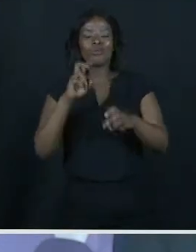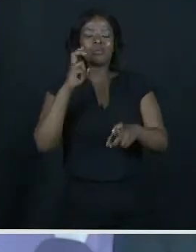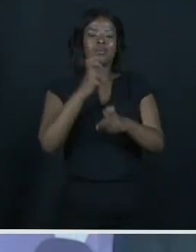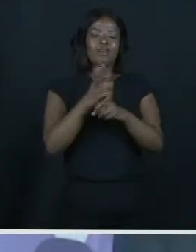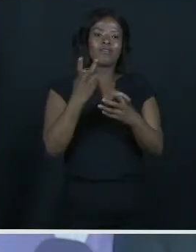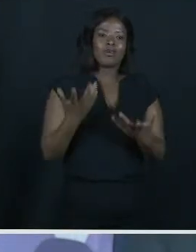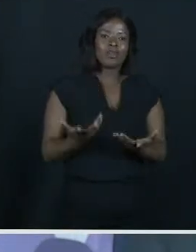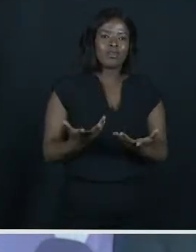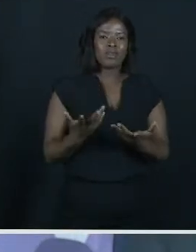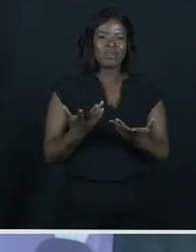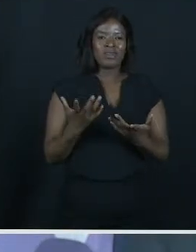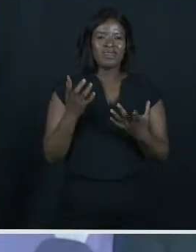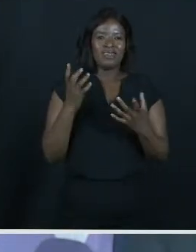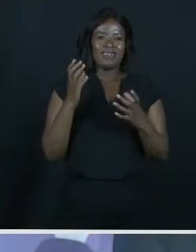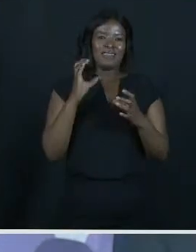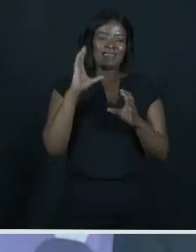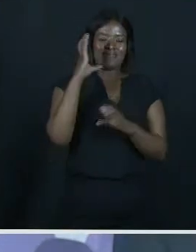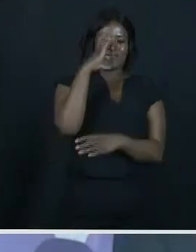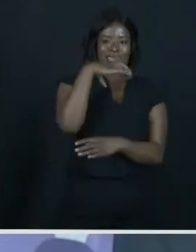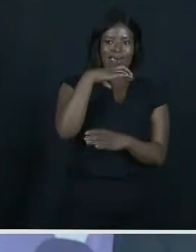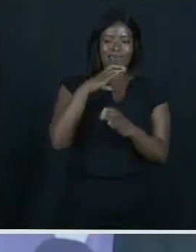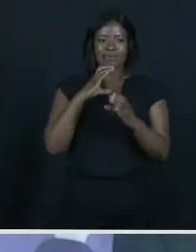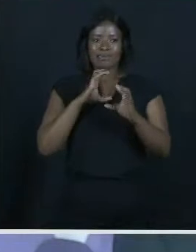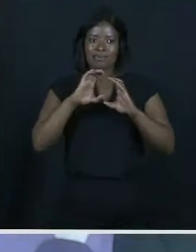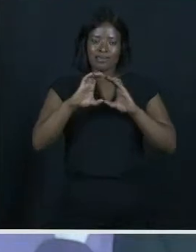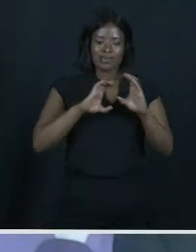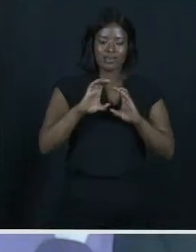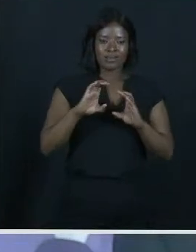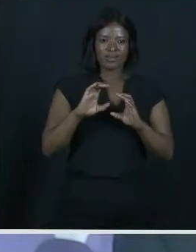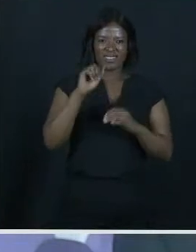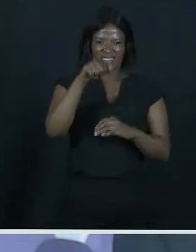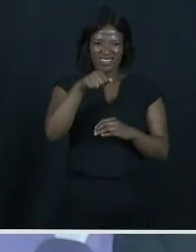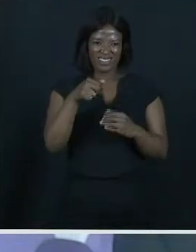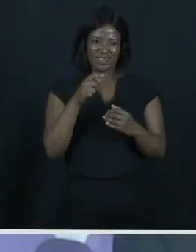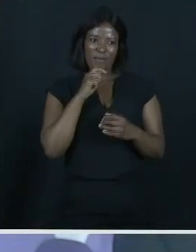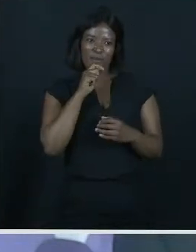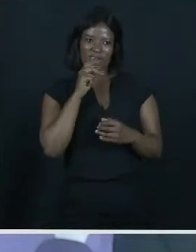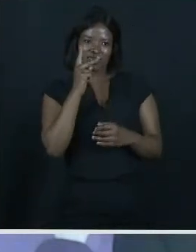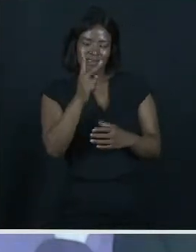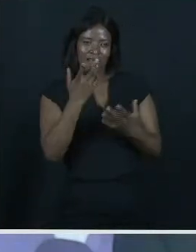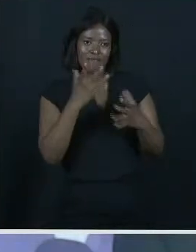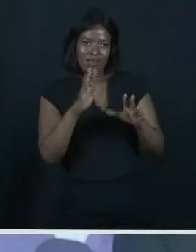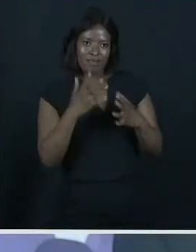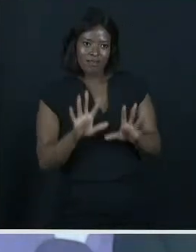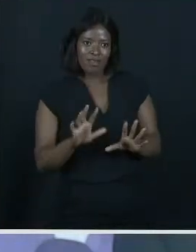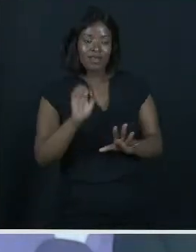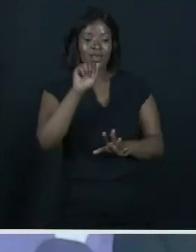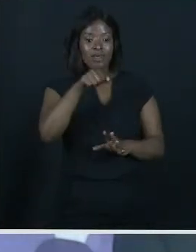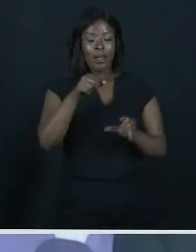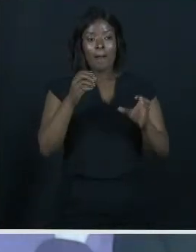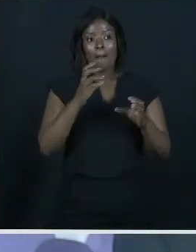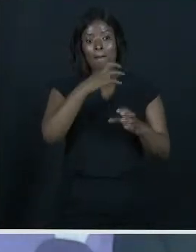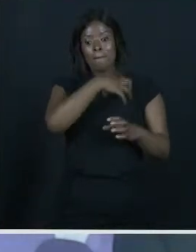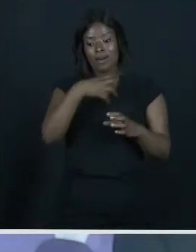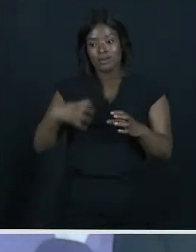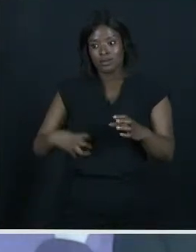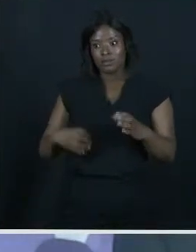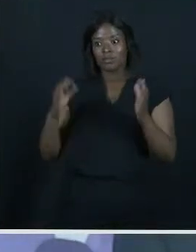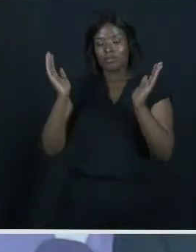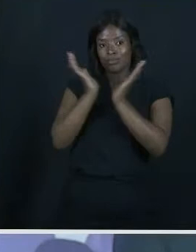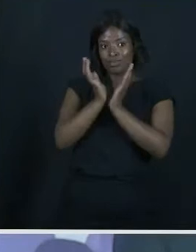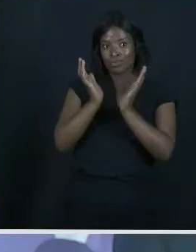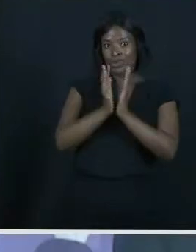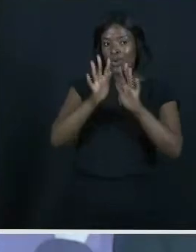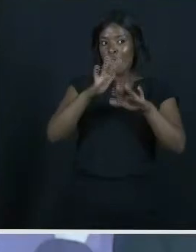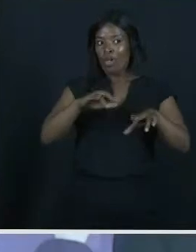difficult and awkward conversations, very much like what we saw today. This presidential summit was designed to be a listening session to